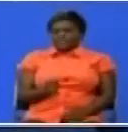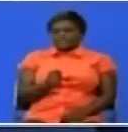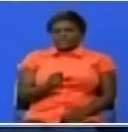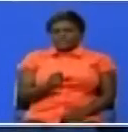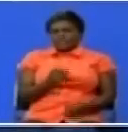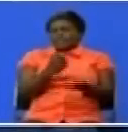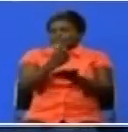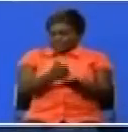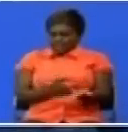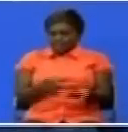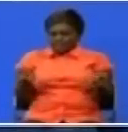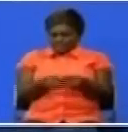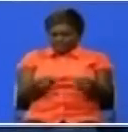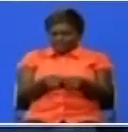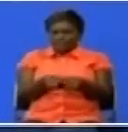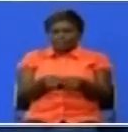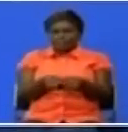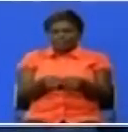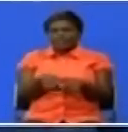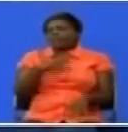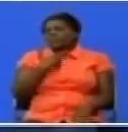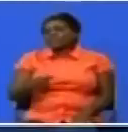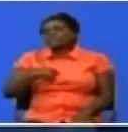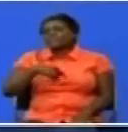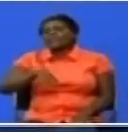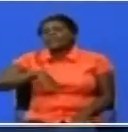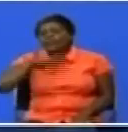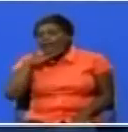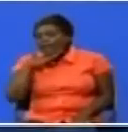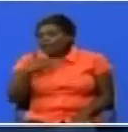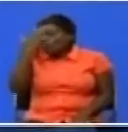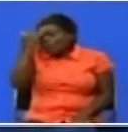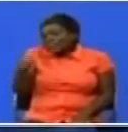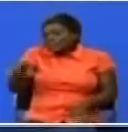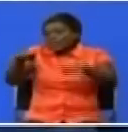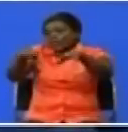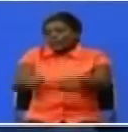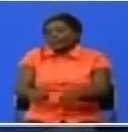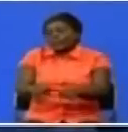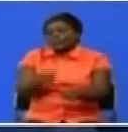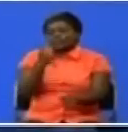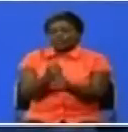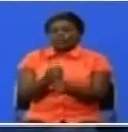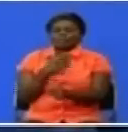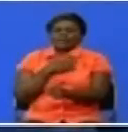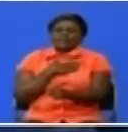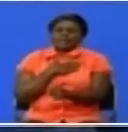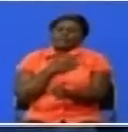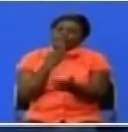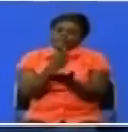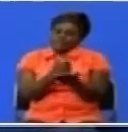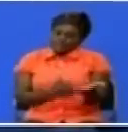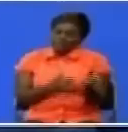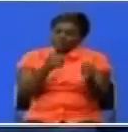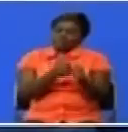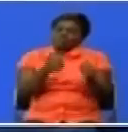and some of them even would wish me dead so that they take over from me. Some